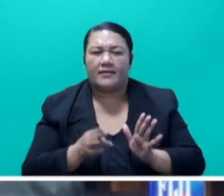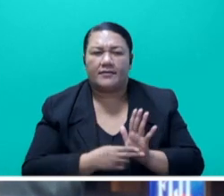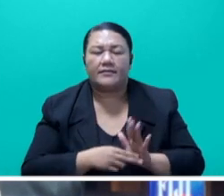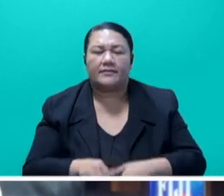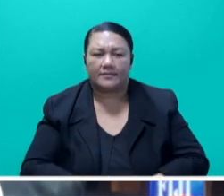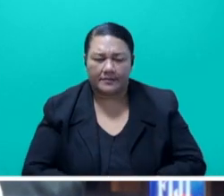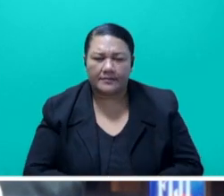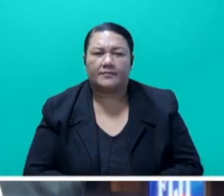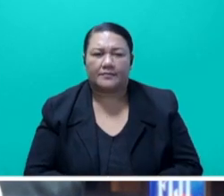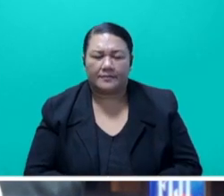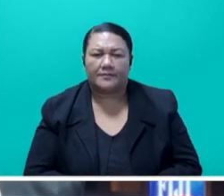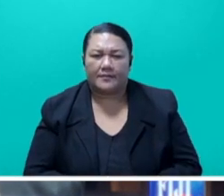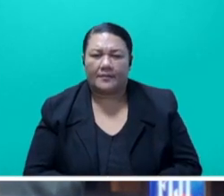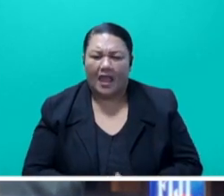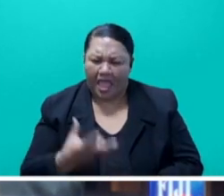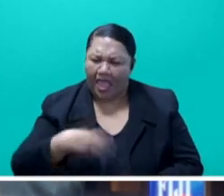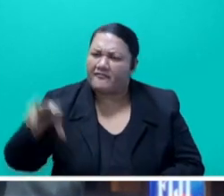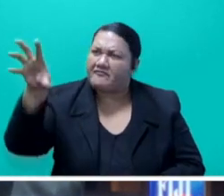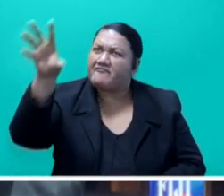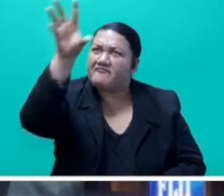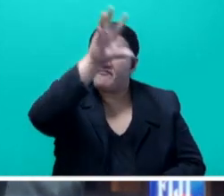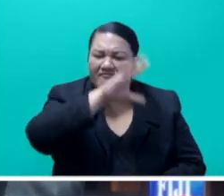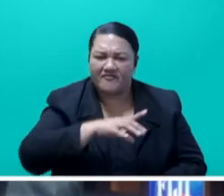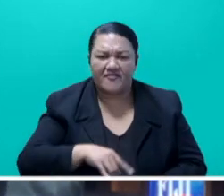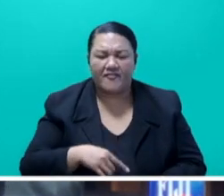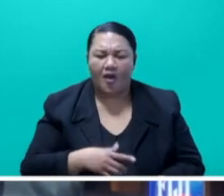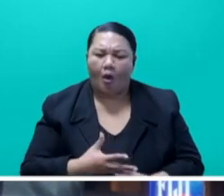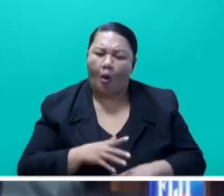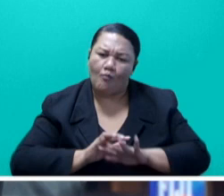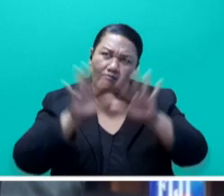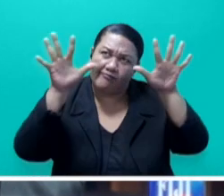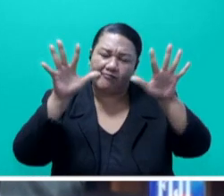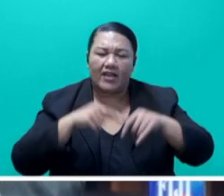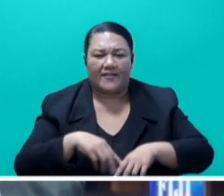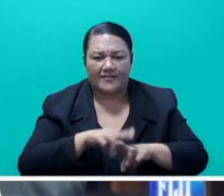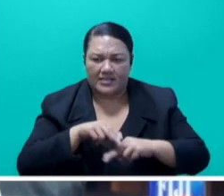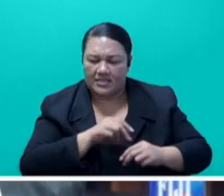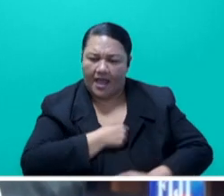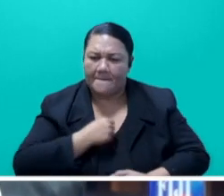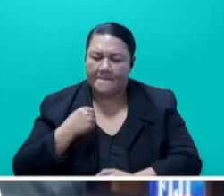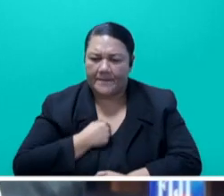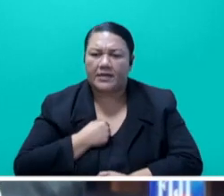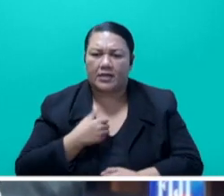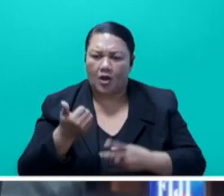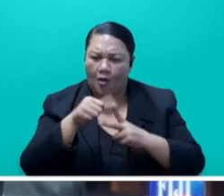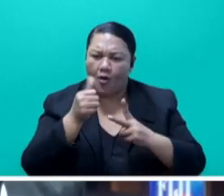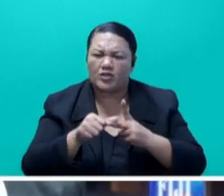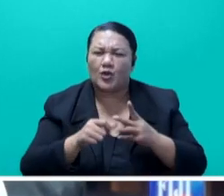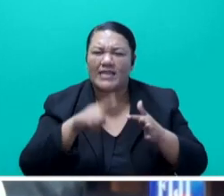UNMISS and UNITEMS, and of course we have the mission in